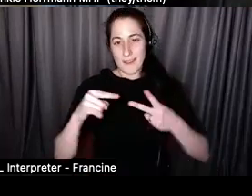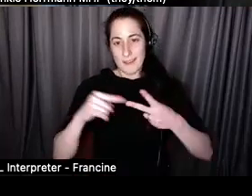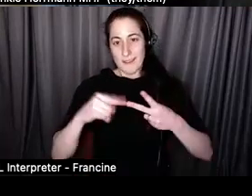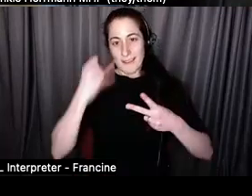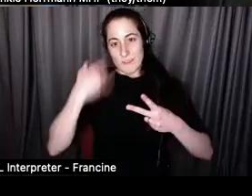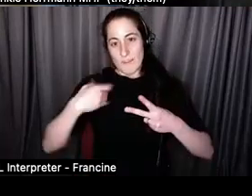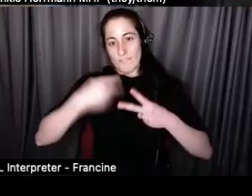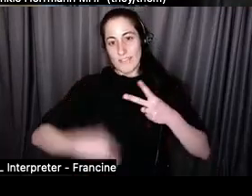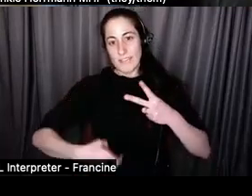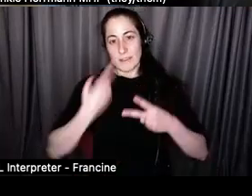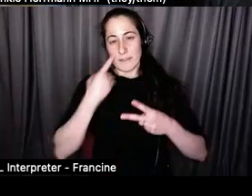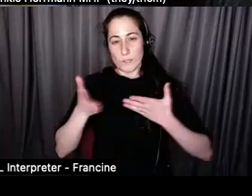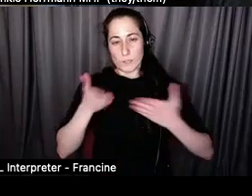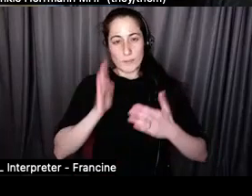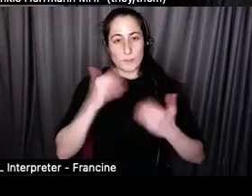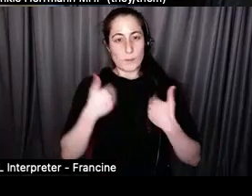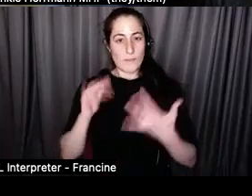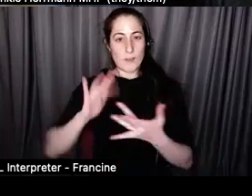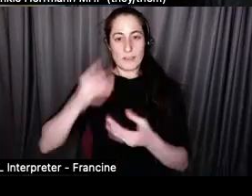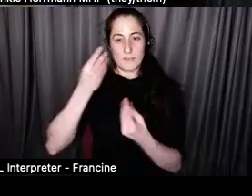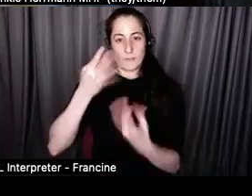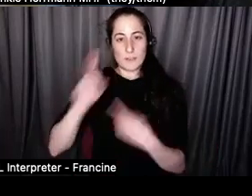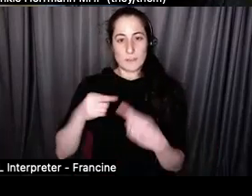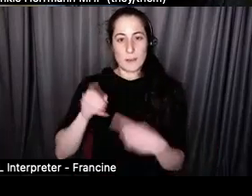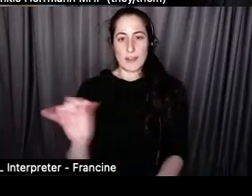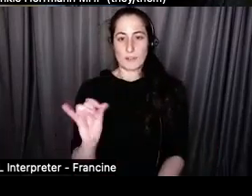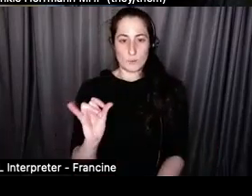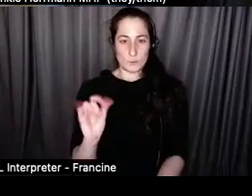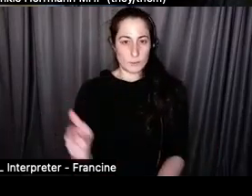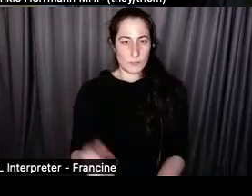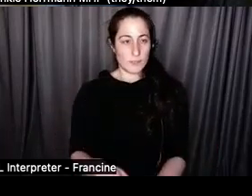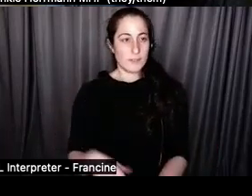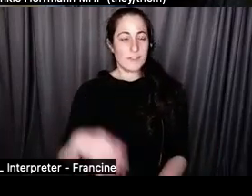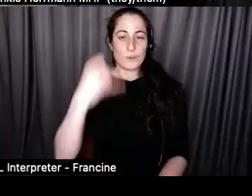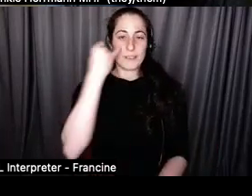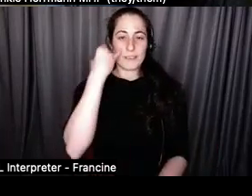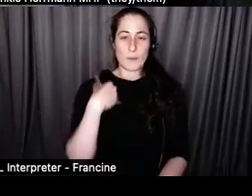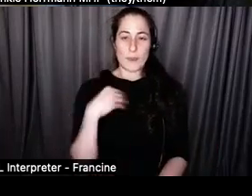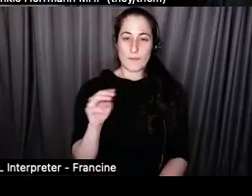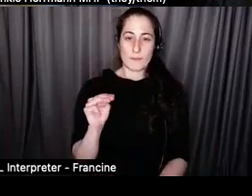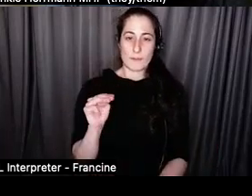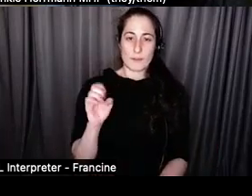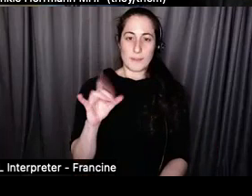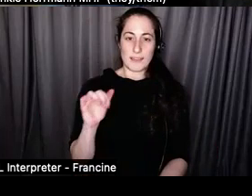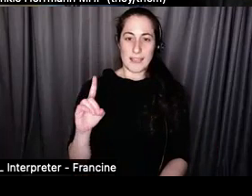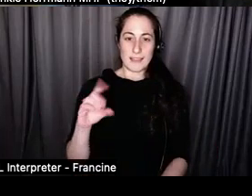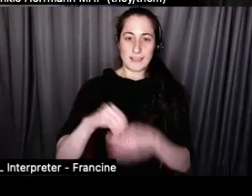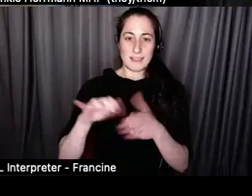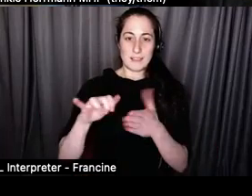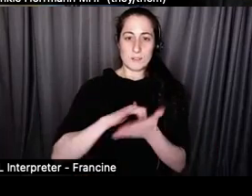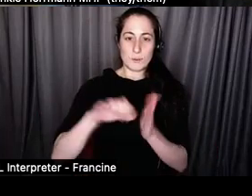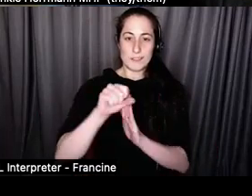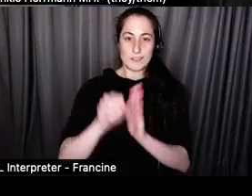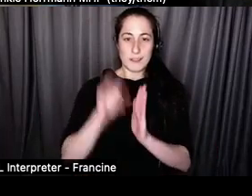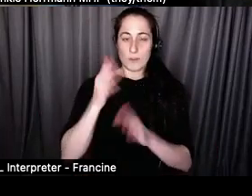about that, we'll have contact information and you can reach out. So when you have Medicaid in New York State, you'll get a benefit